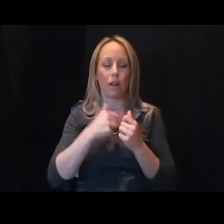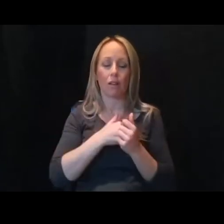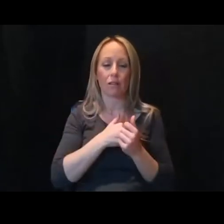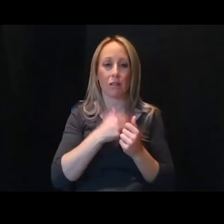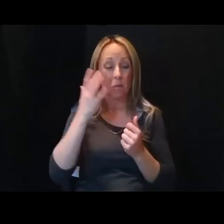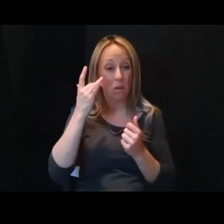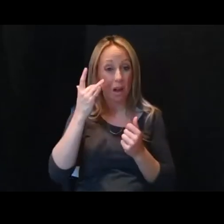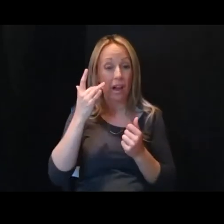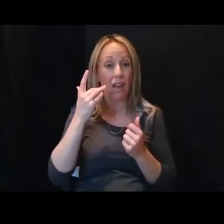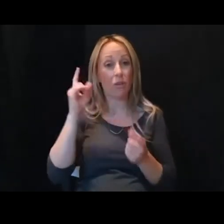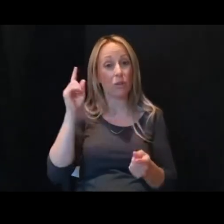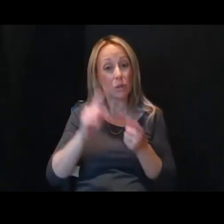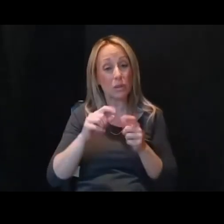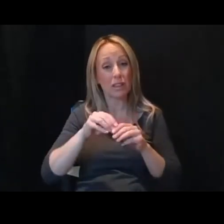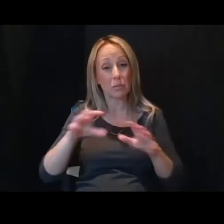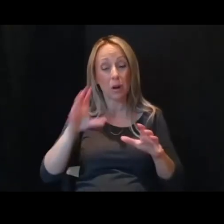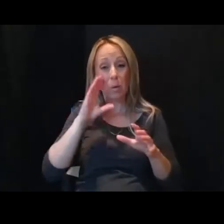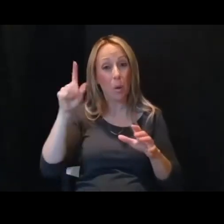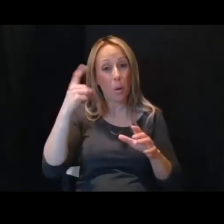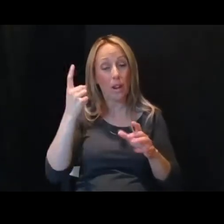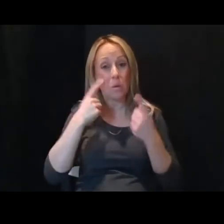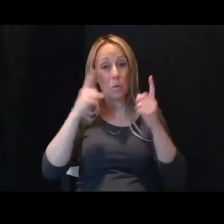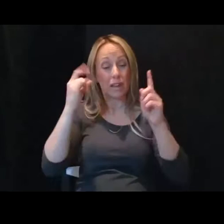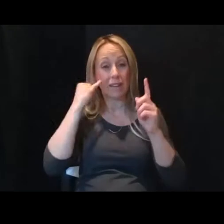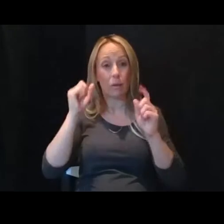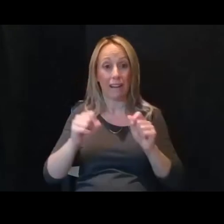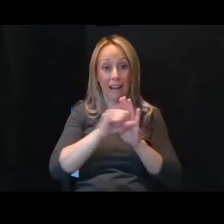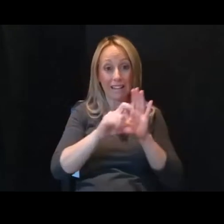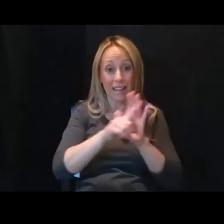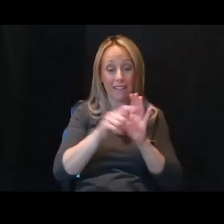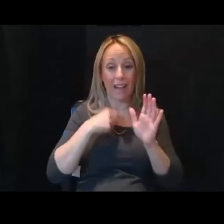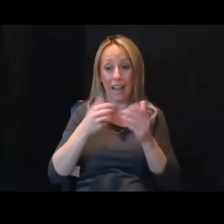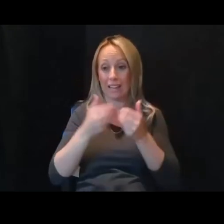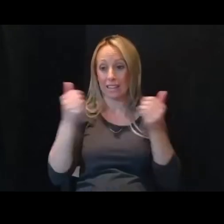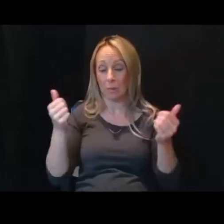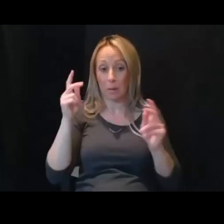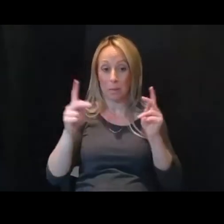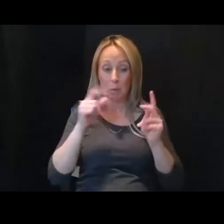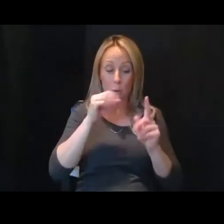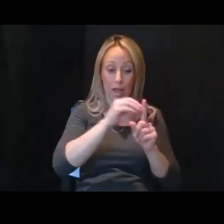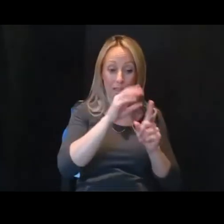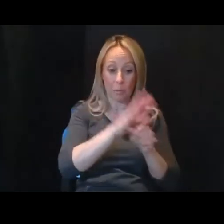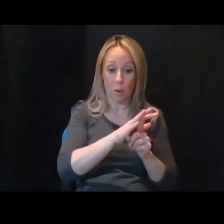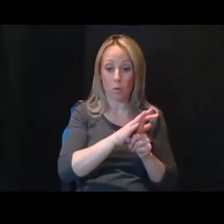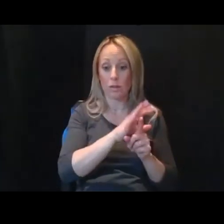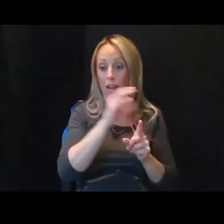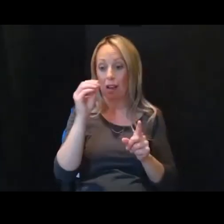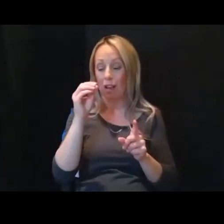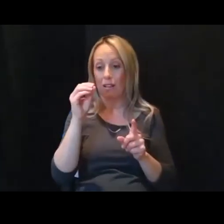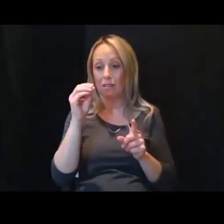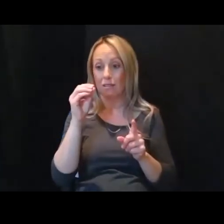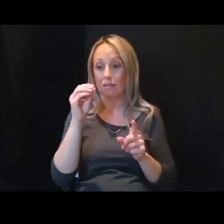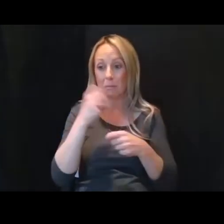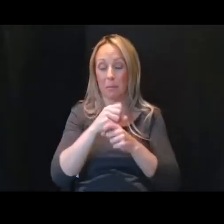only work if we can identify and separate those who are exposed so that they don't unintentionally spread the virus